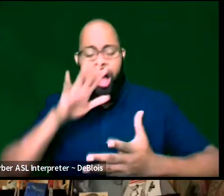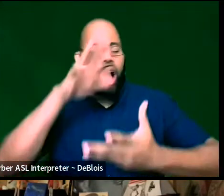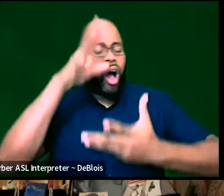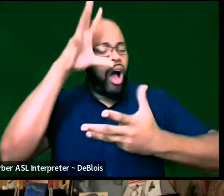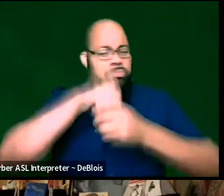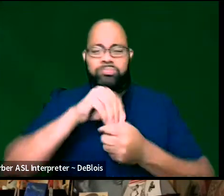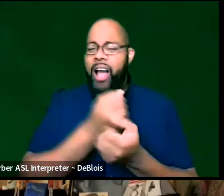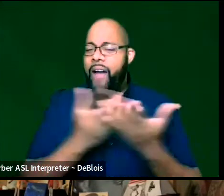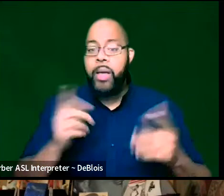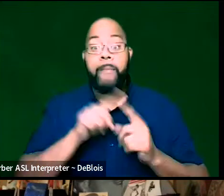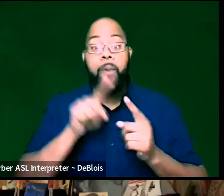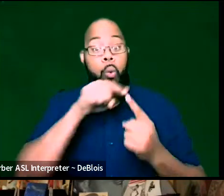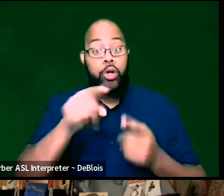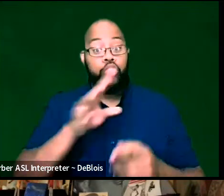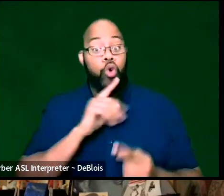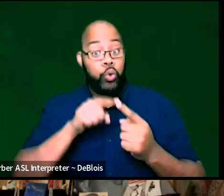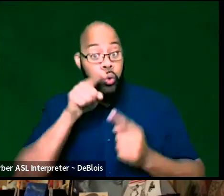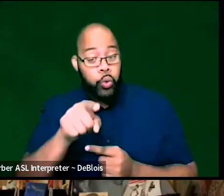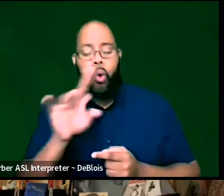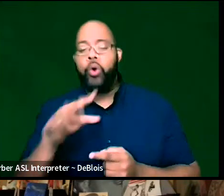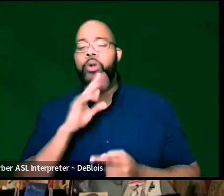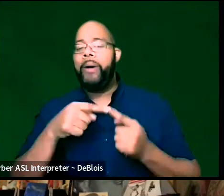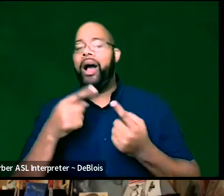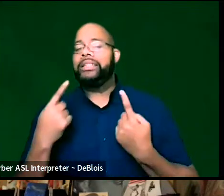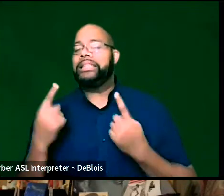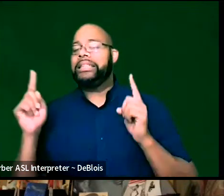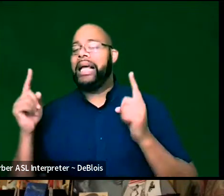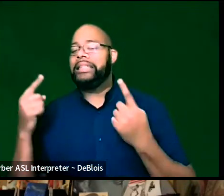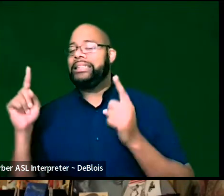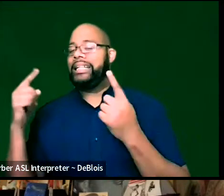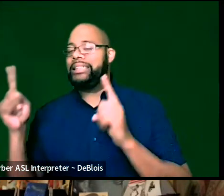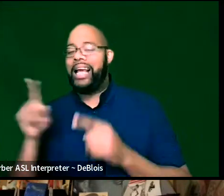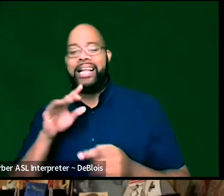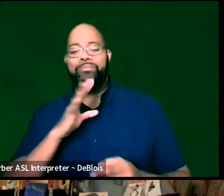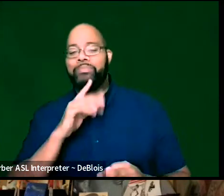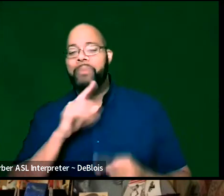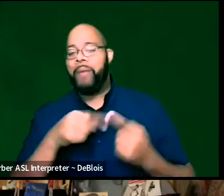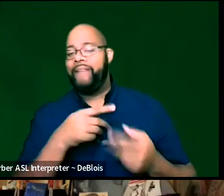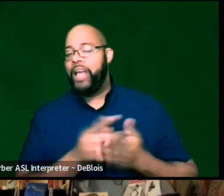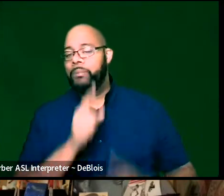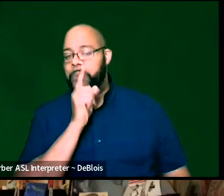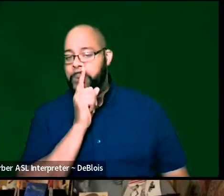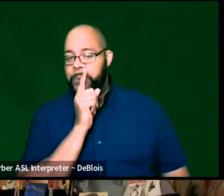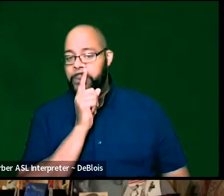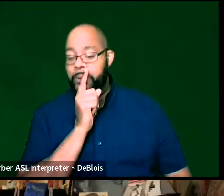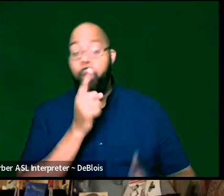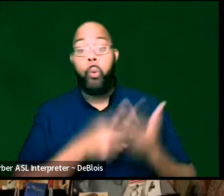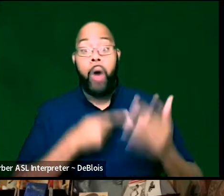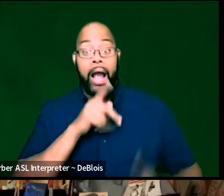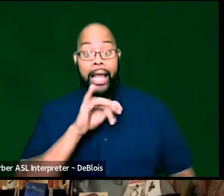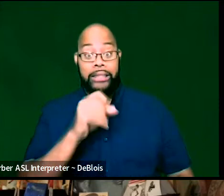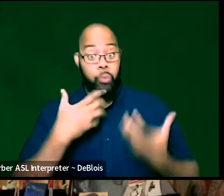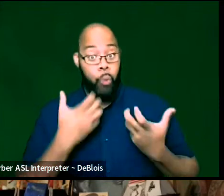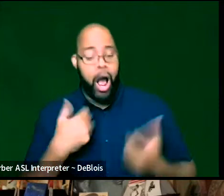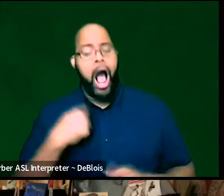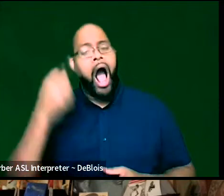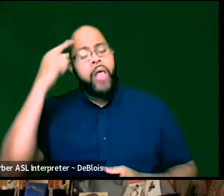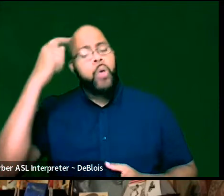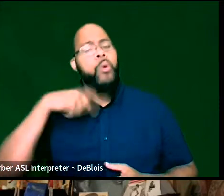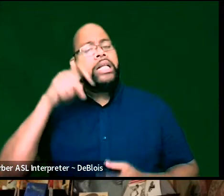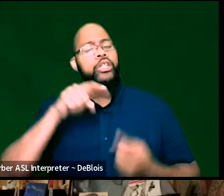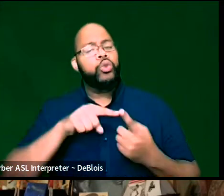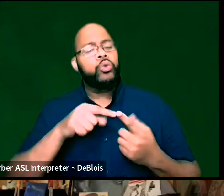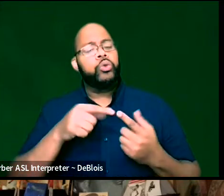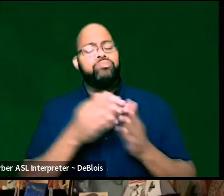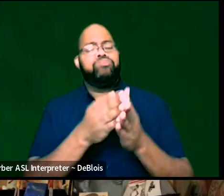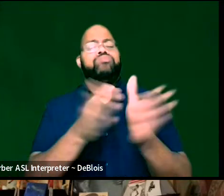stuff. But when they talk to you, they only talk to you about the success. And so what does Kandis want? I think we need to just